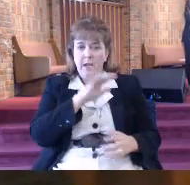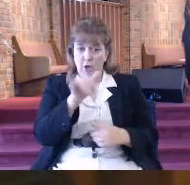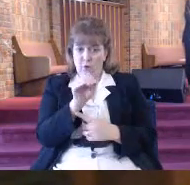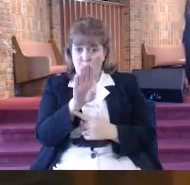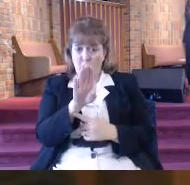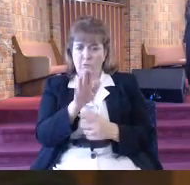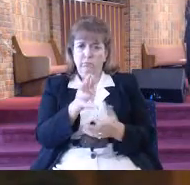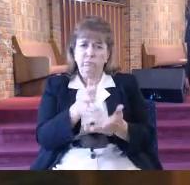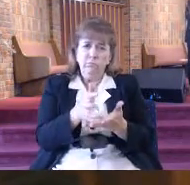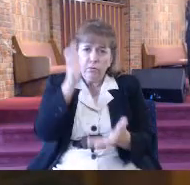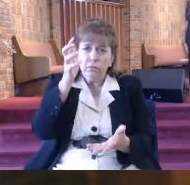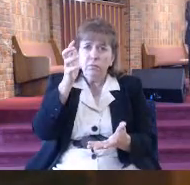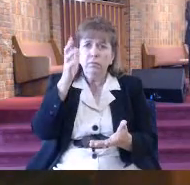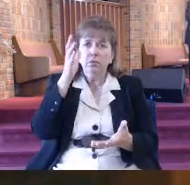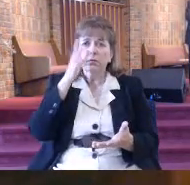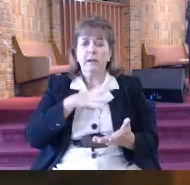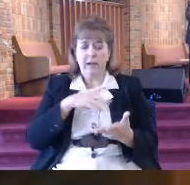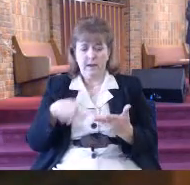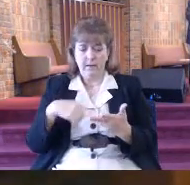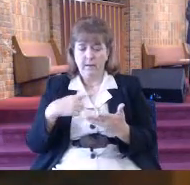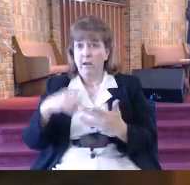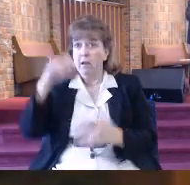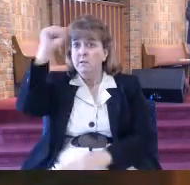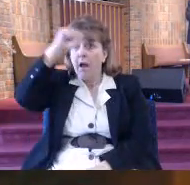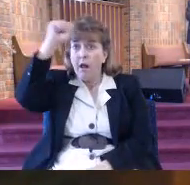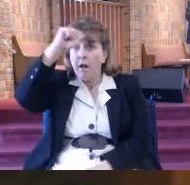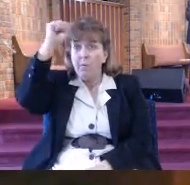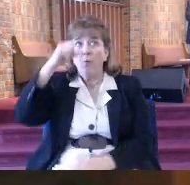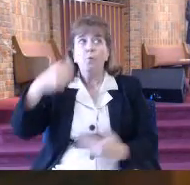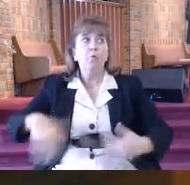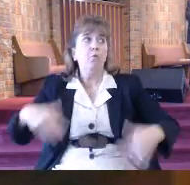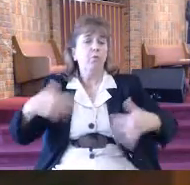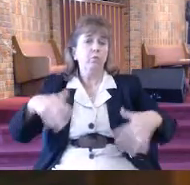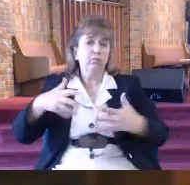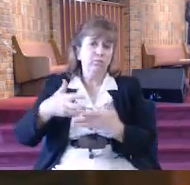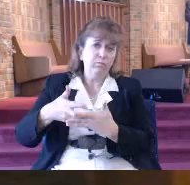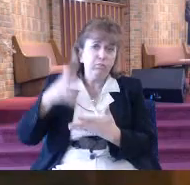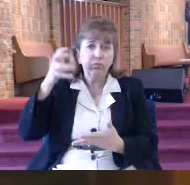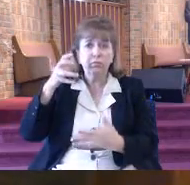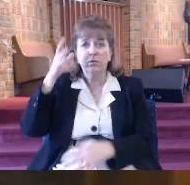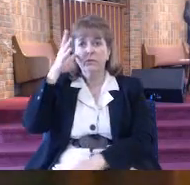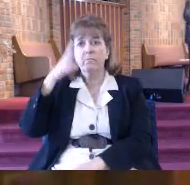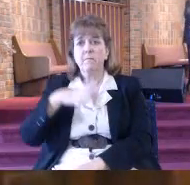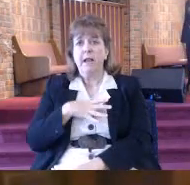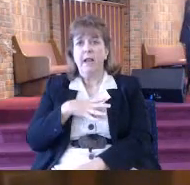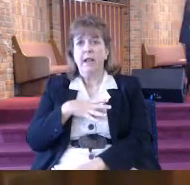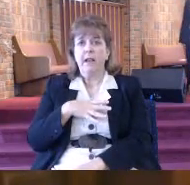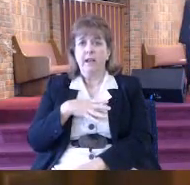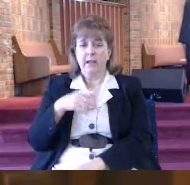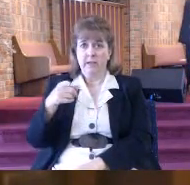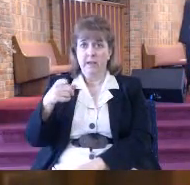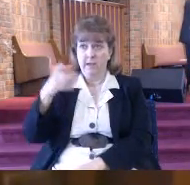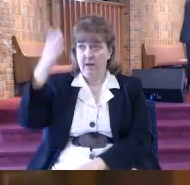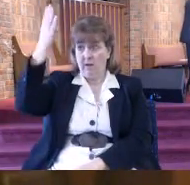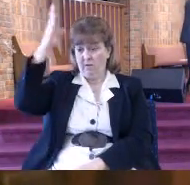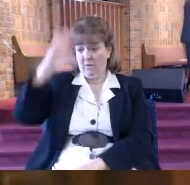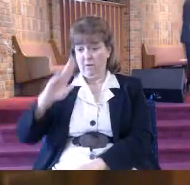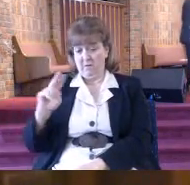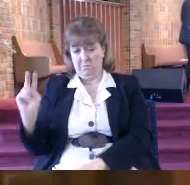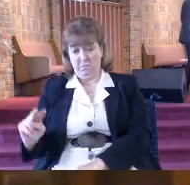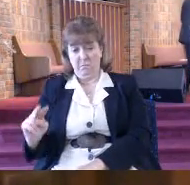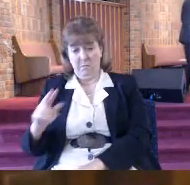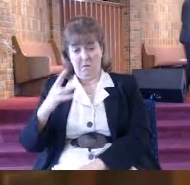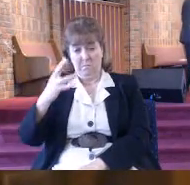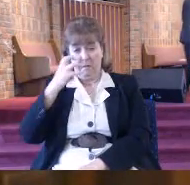man. Solomon certainly was a wealthy man. Solomon's displeasure from God was not because